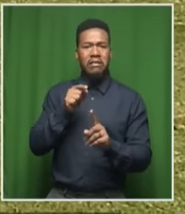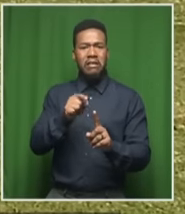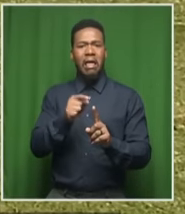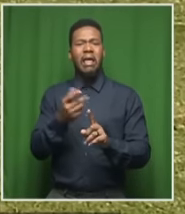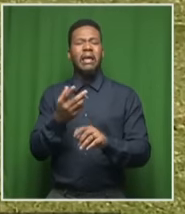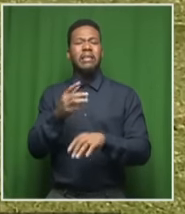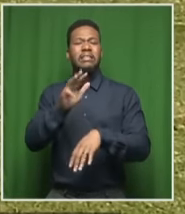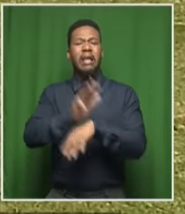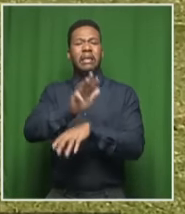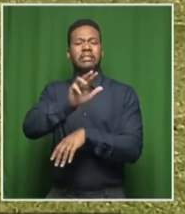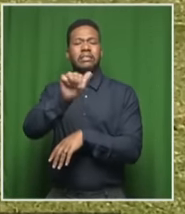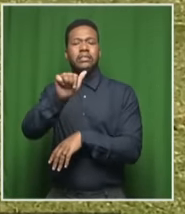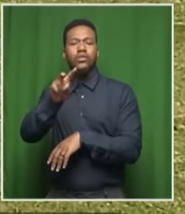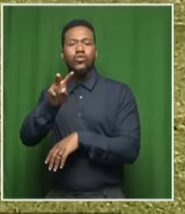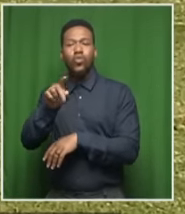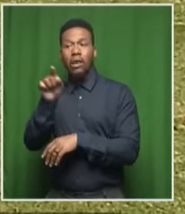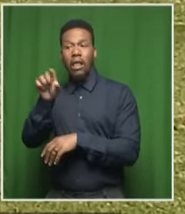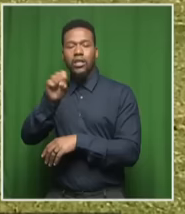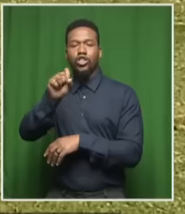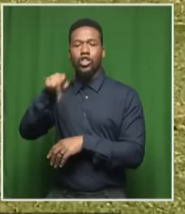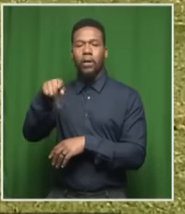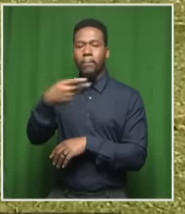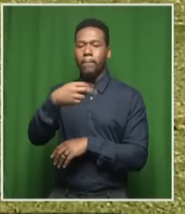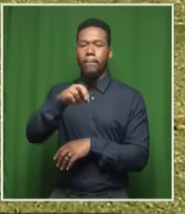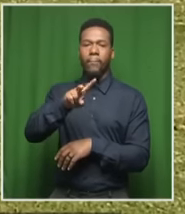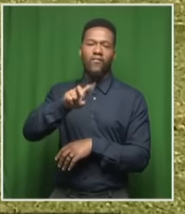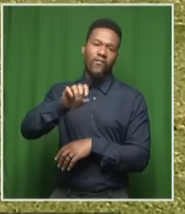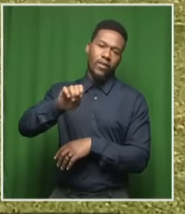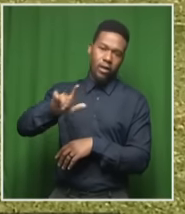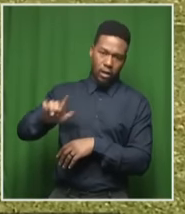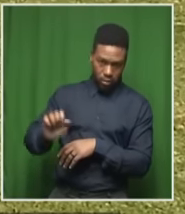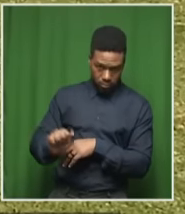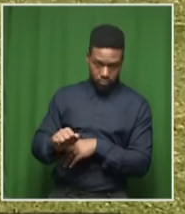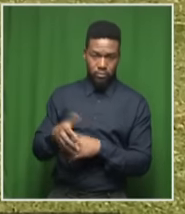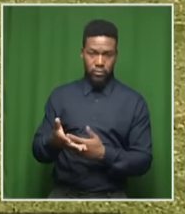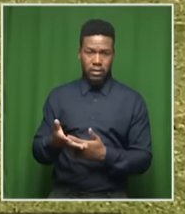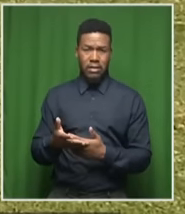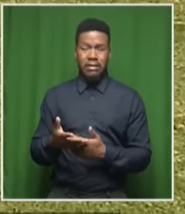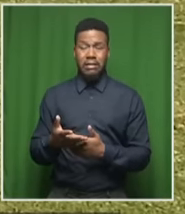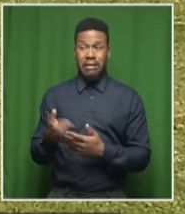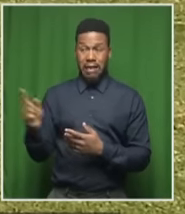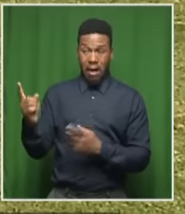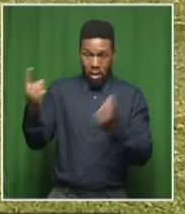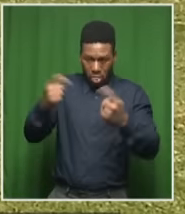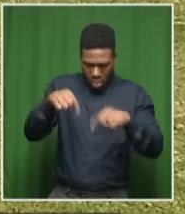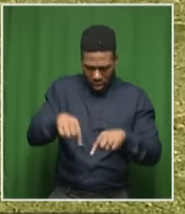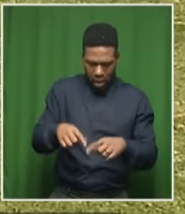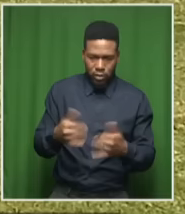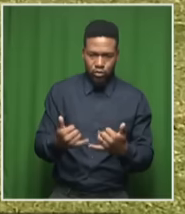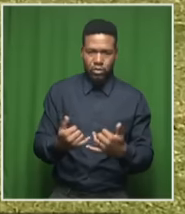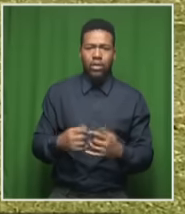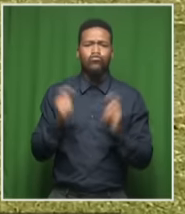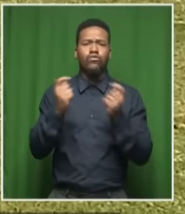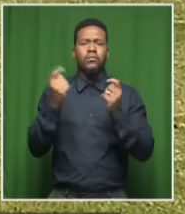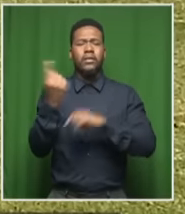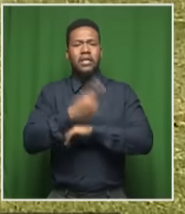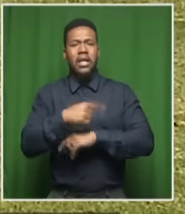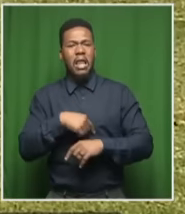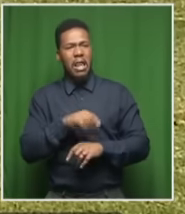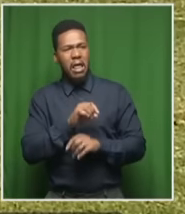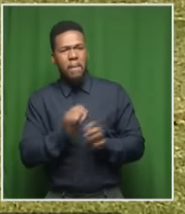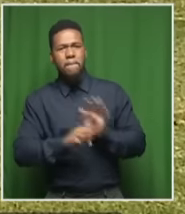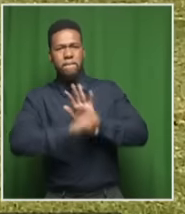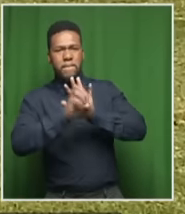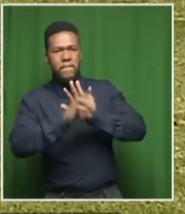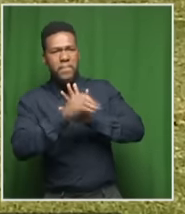MKMVA, despite them being here to commemorate such a day, they have been in the media for various reasons.